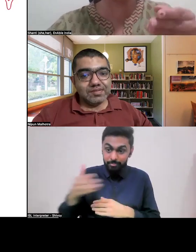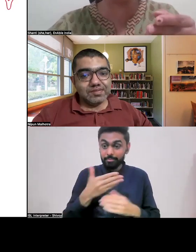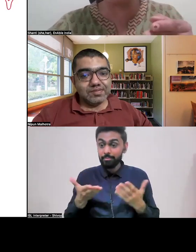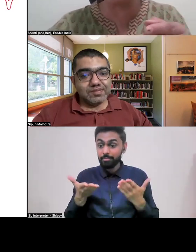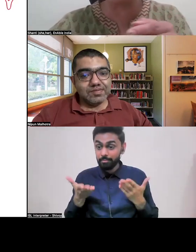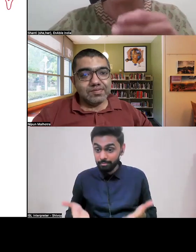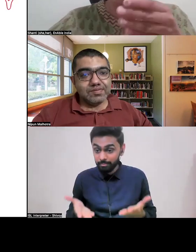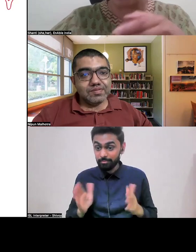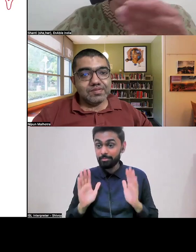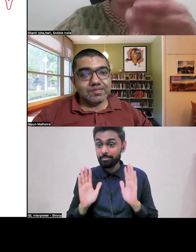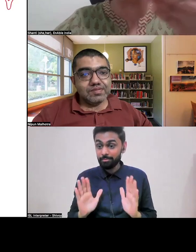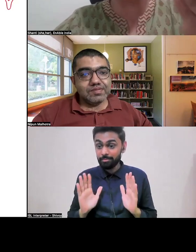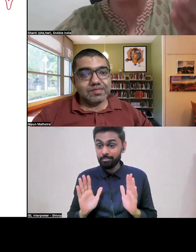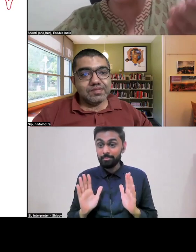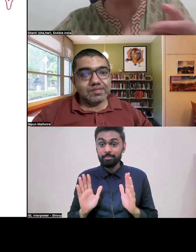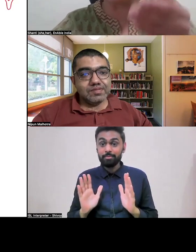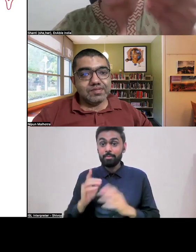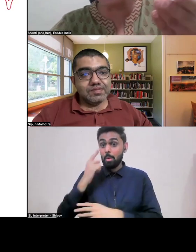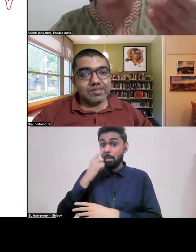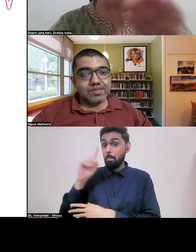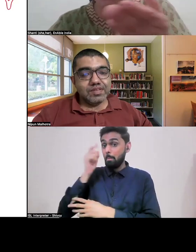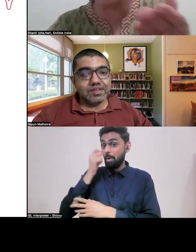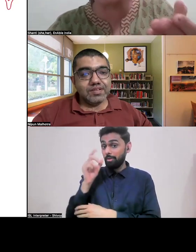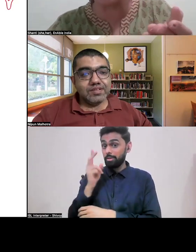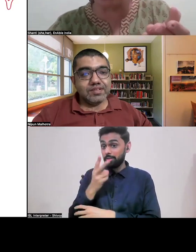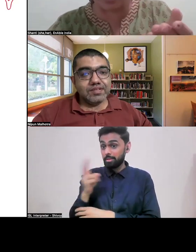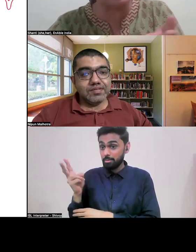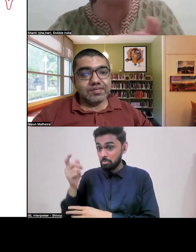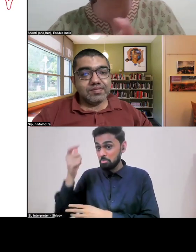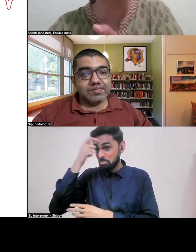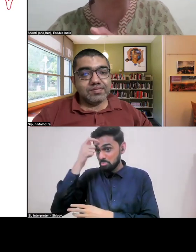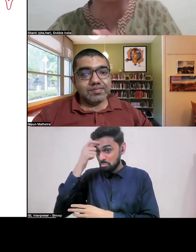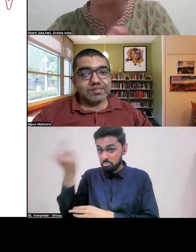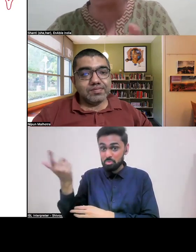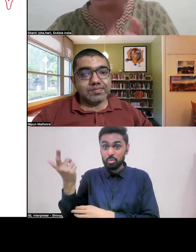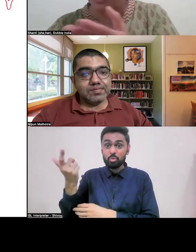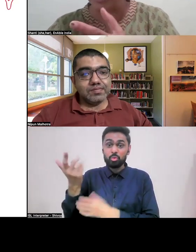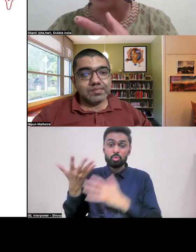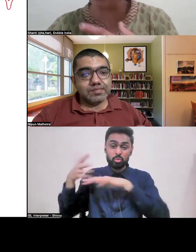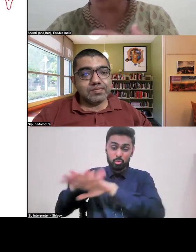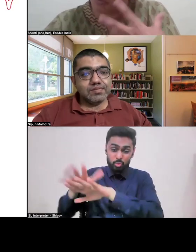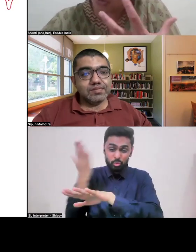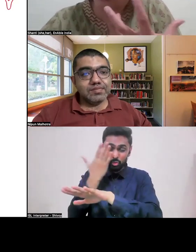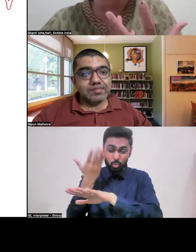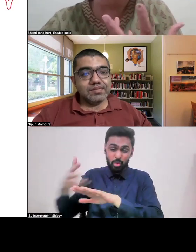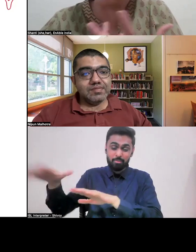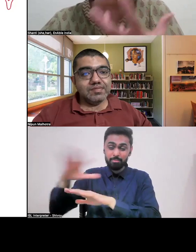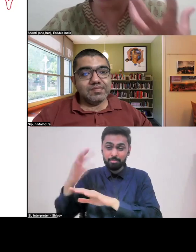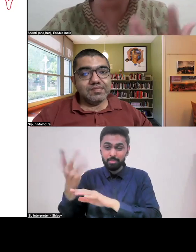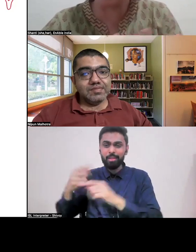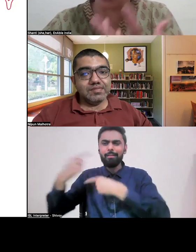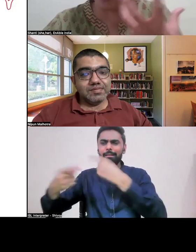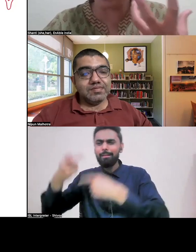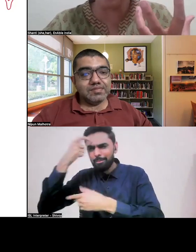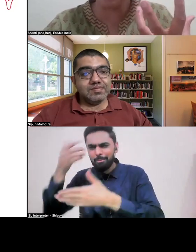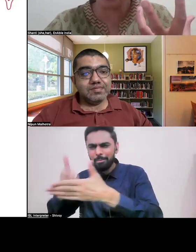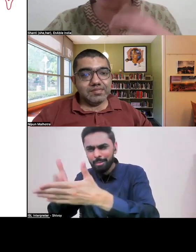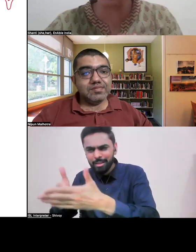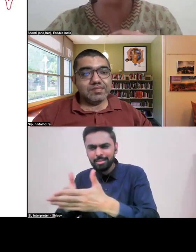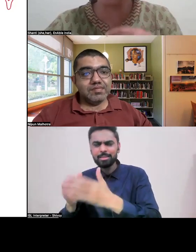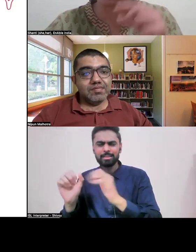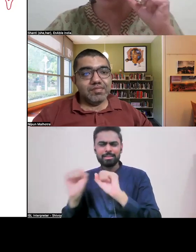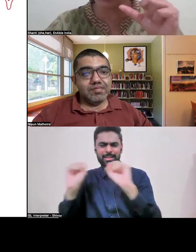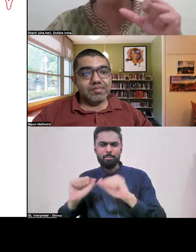not have these parents have these kind of issues at mainstream school, and these solutions for daily problems should get addressed in a systemic